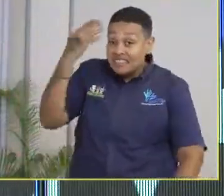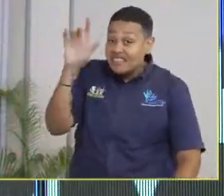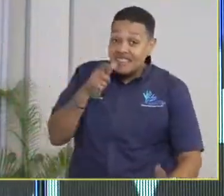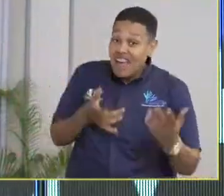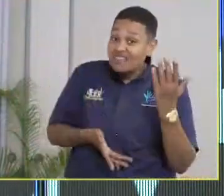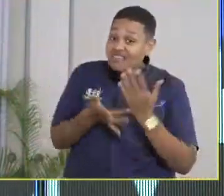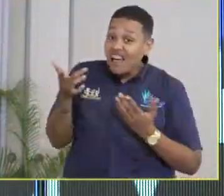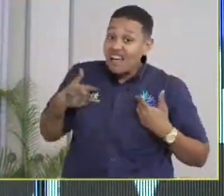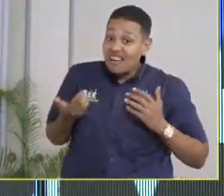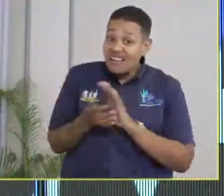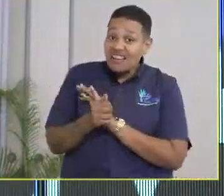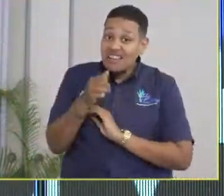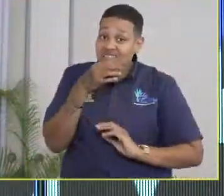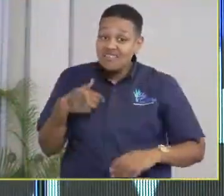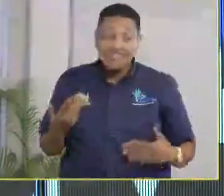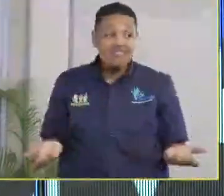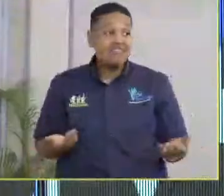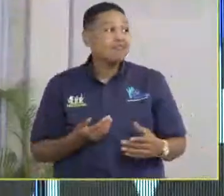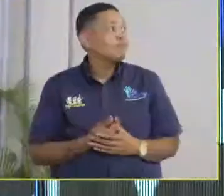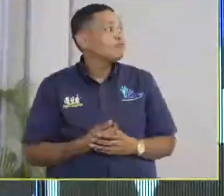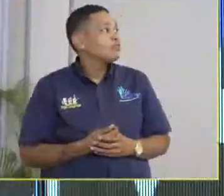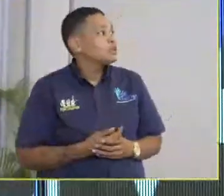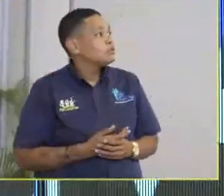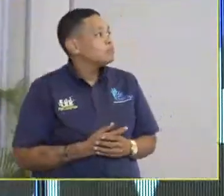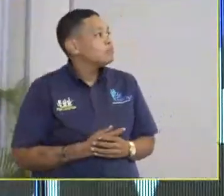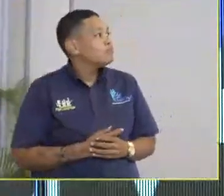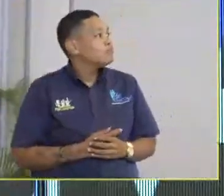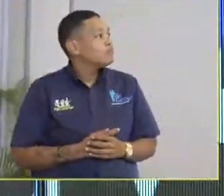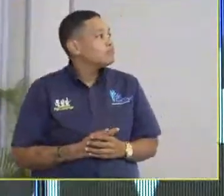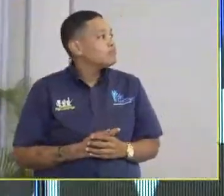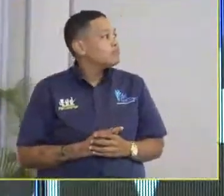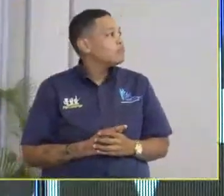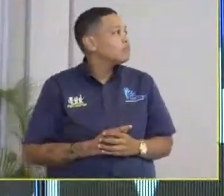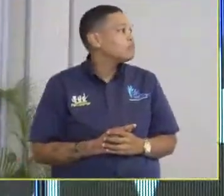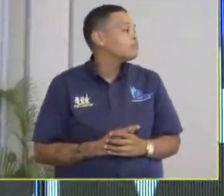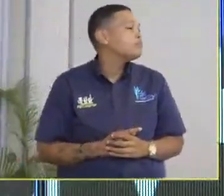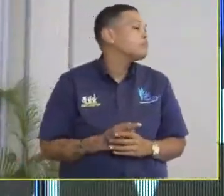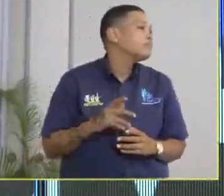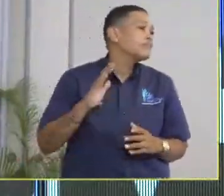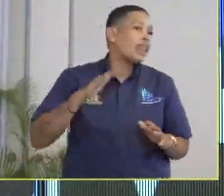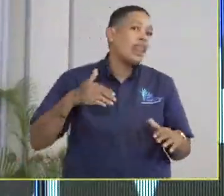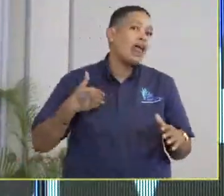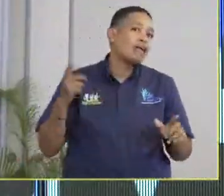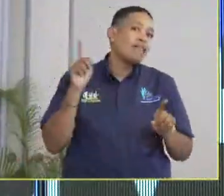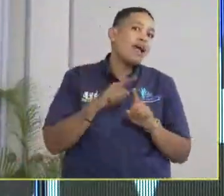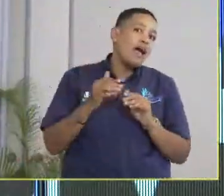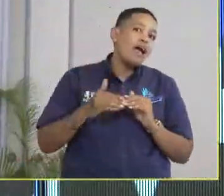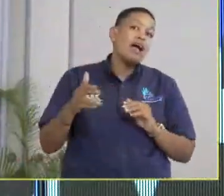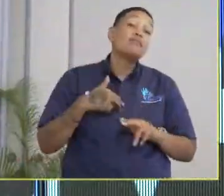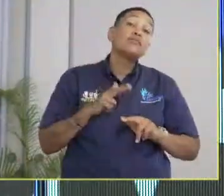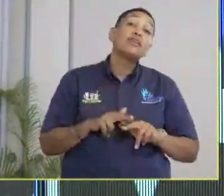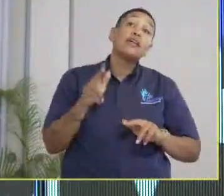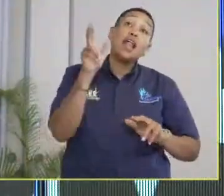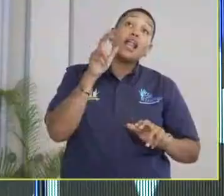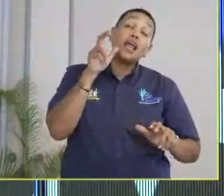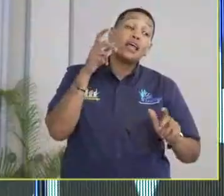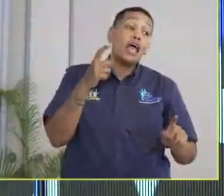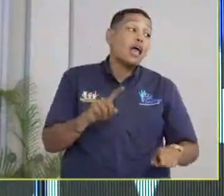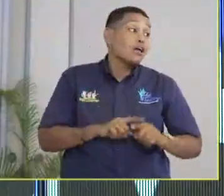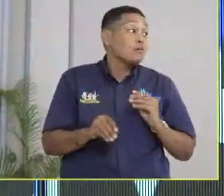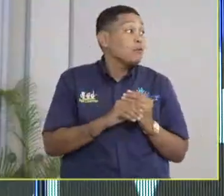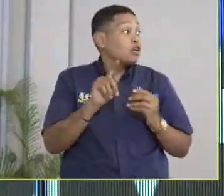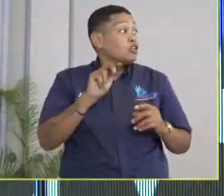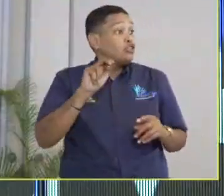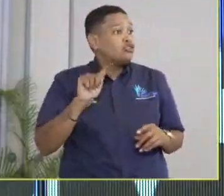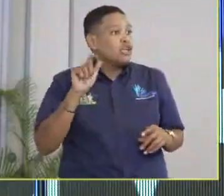yet had our webmaster, Omar, who came afterwards, and he took over as well. And we just sat and just listened. But